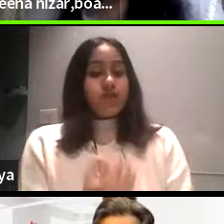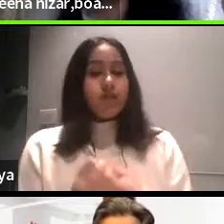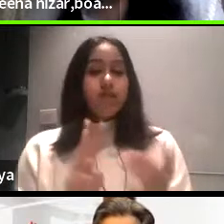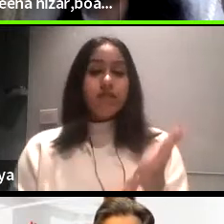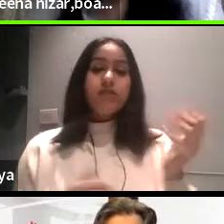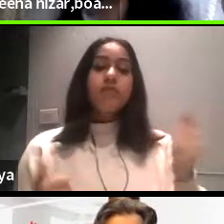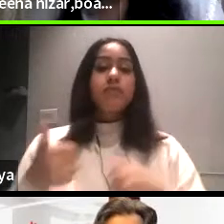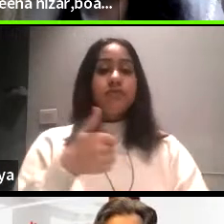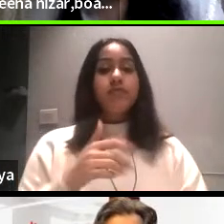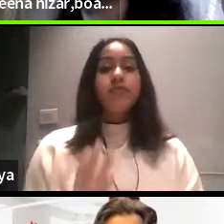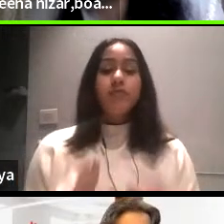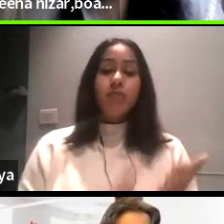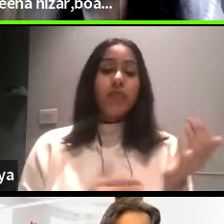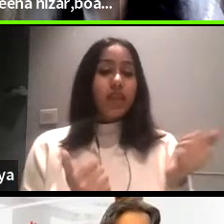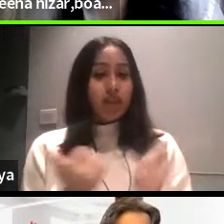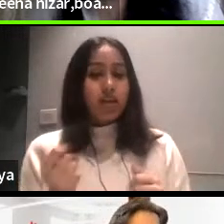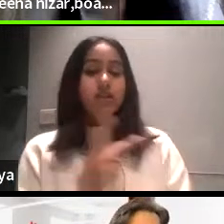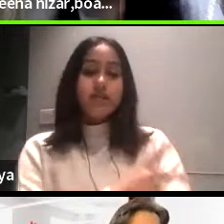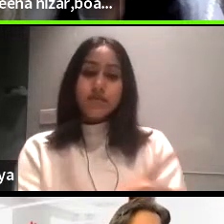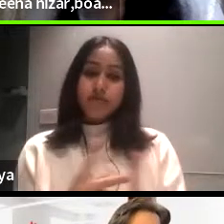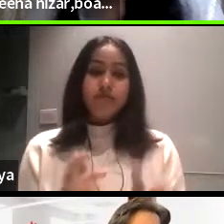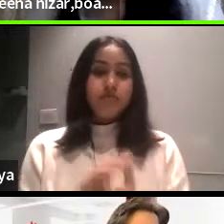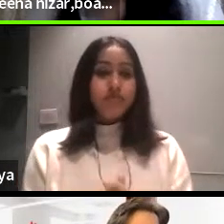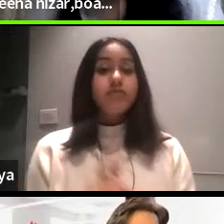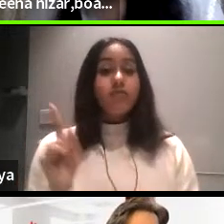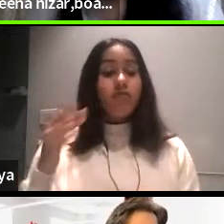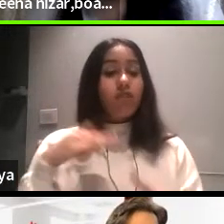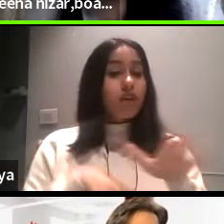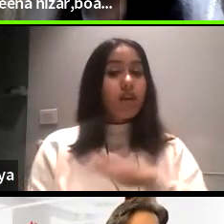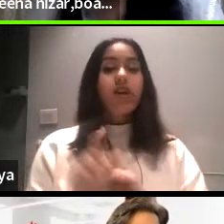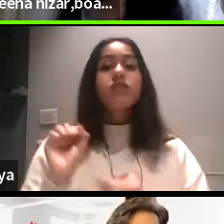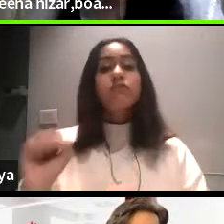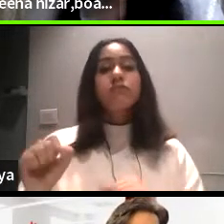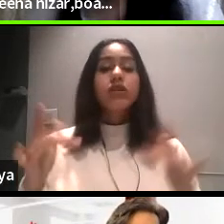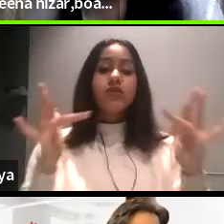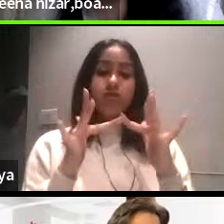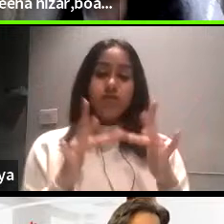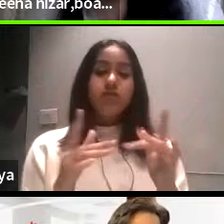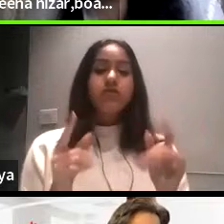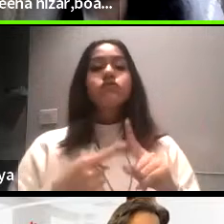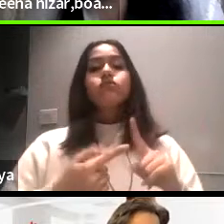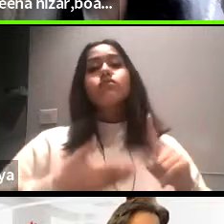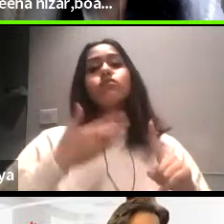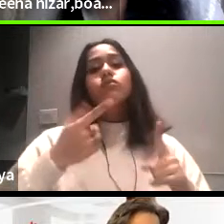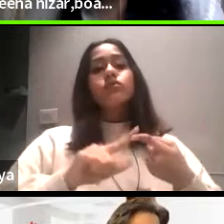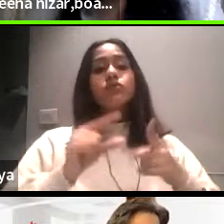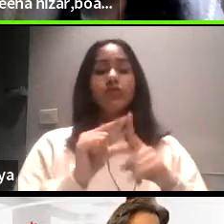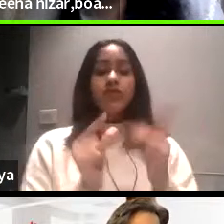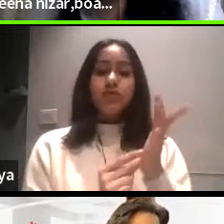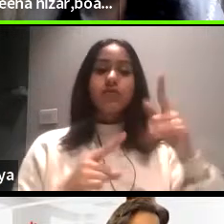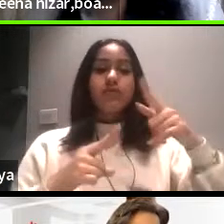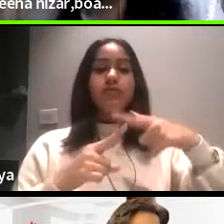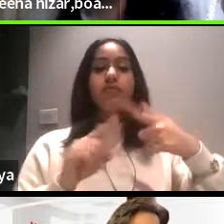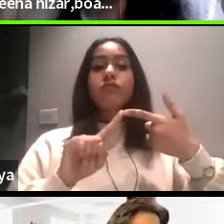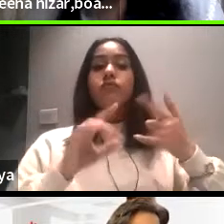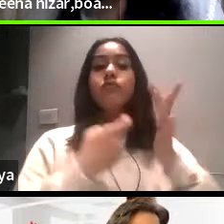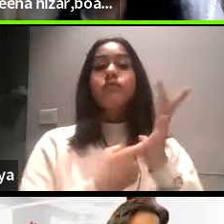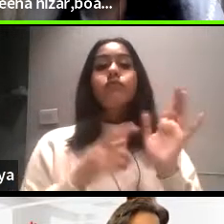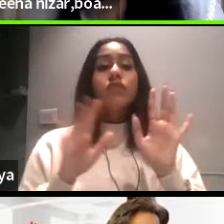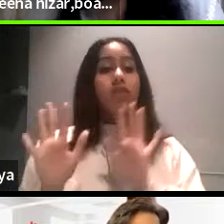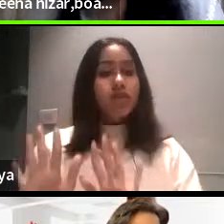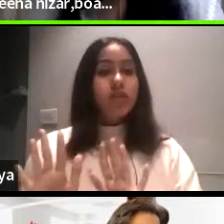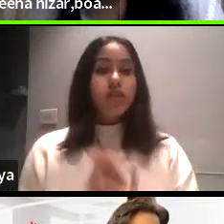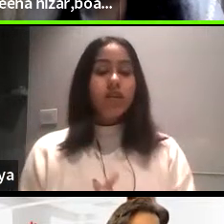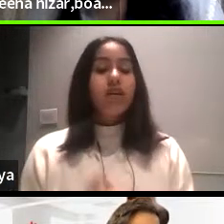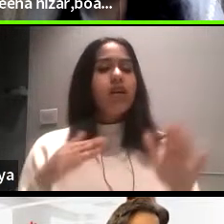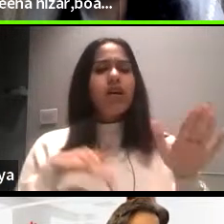Desai Academy of Economics, where he is one of the mentors and digital educator. He also teaches us World Trade